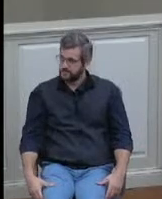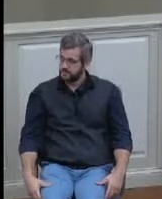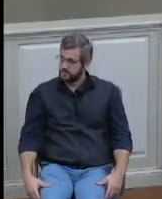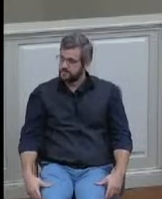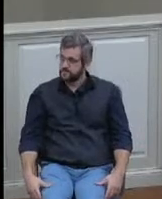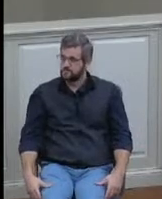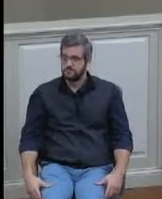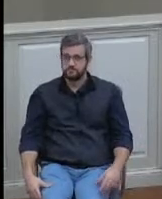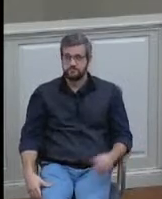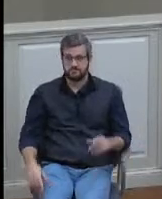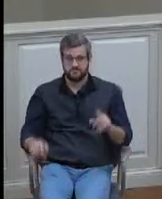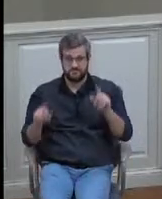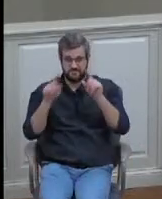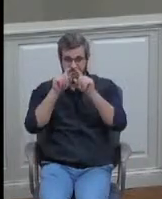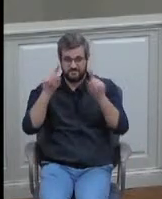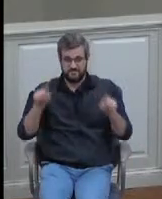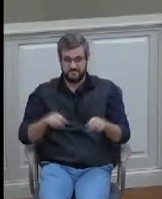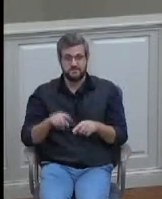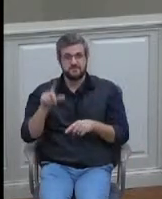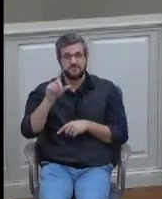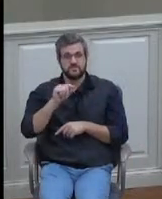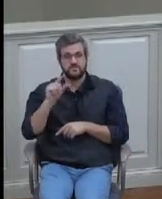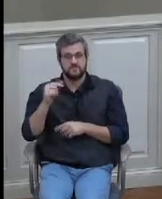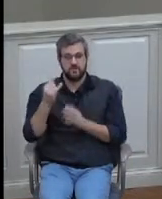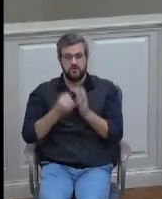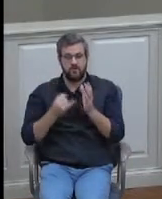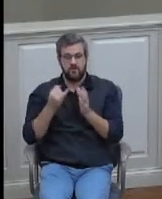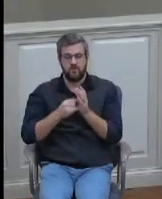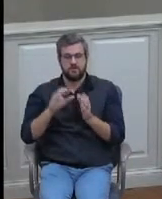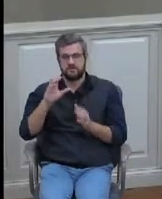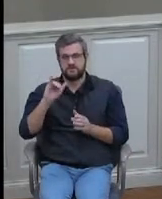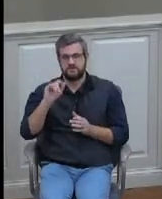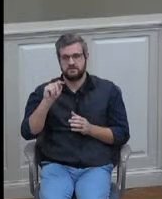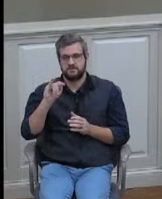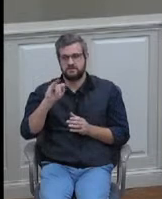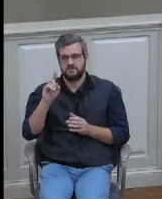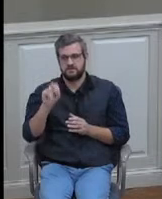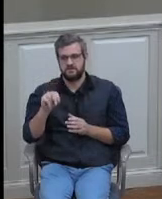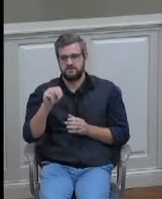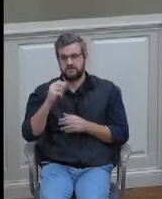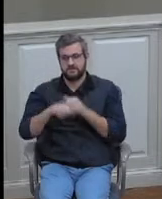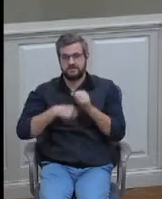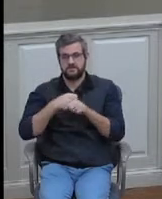This is a proclamation for the 2020 Arts Citizen of the Year Award.